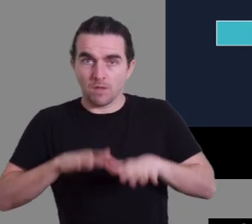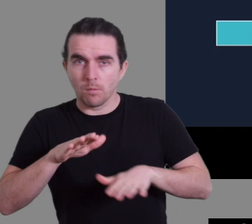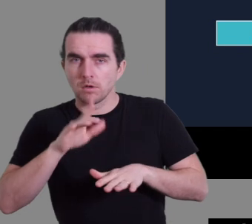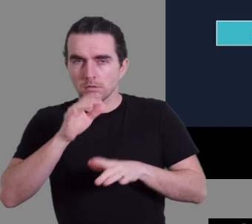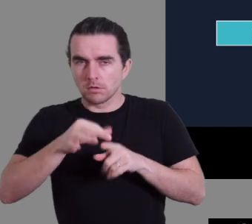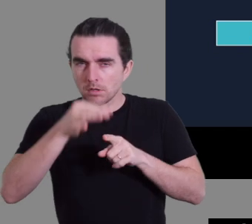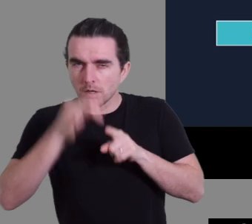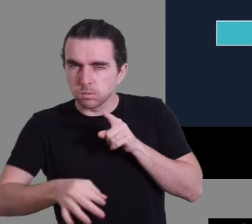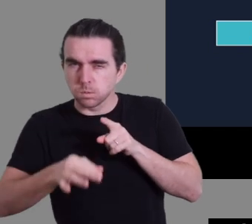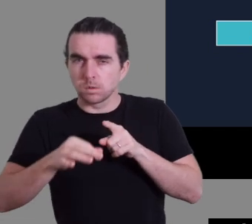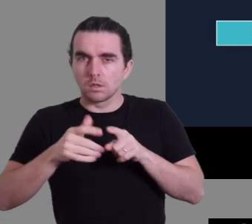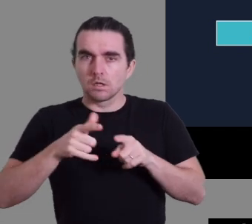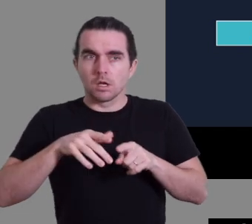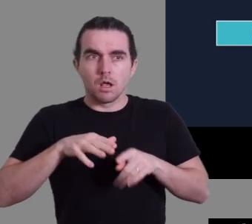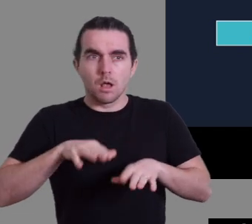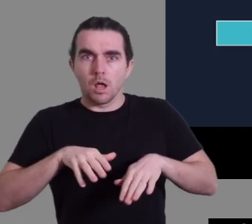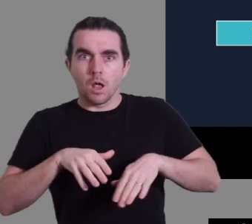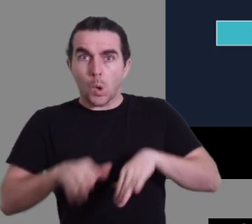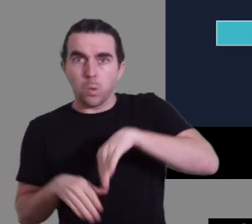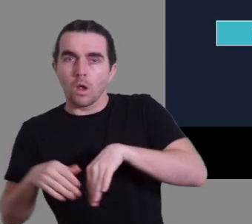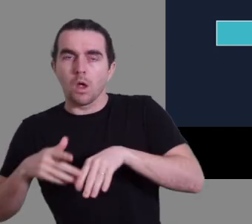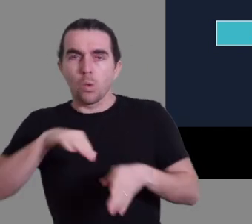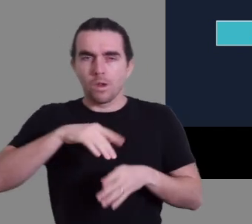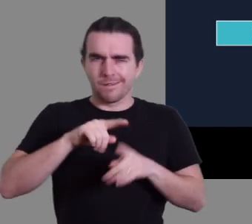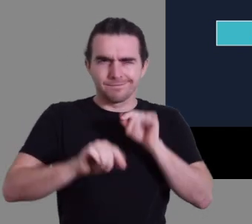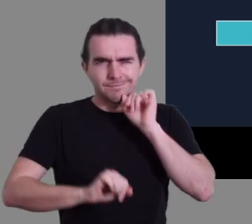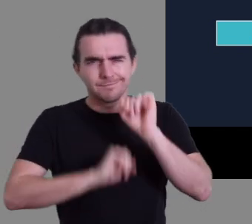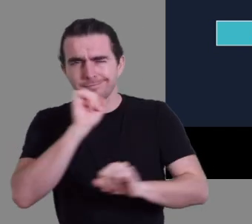the specialist movements for each position.